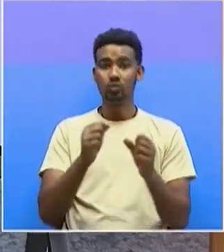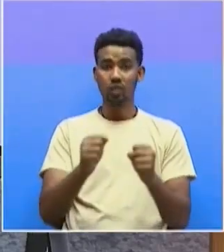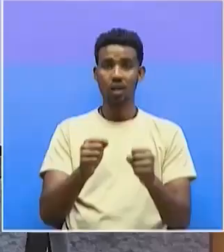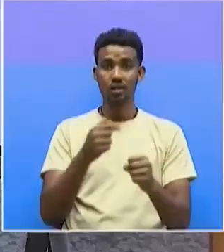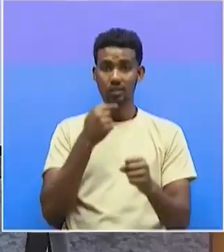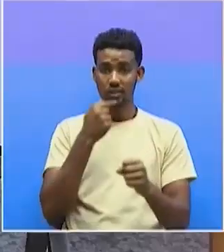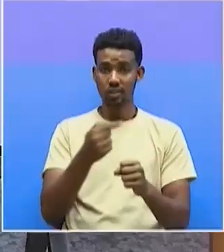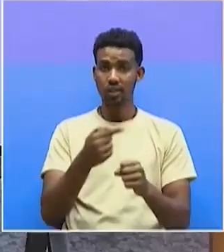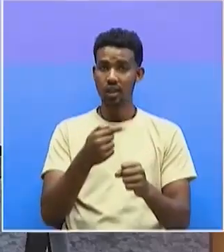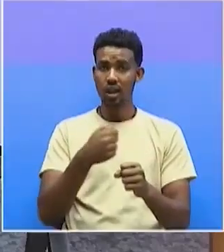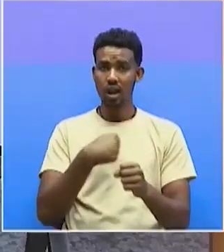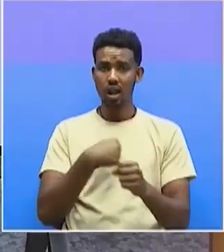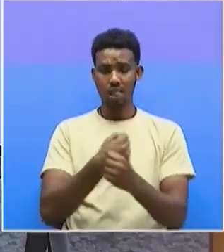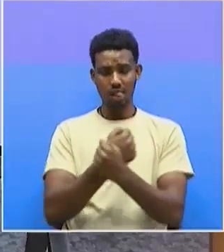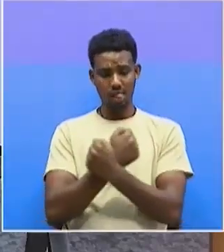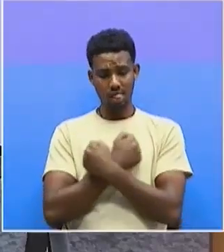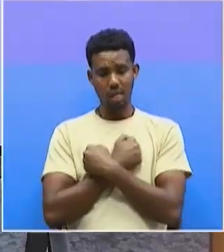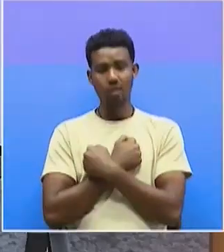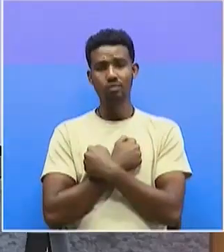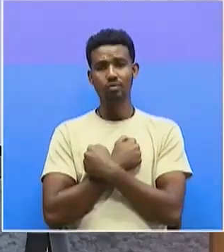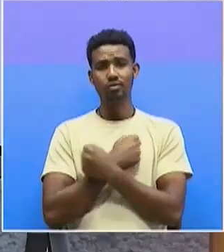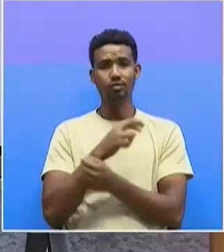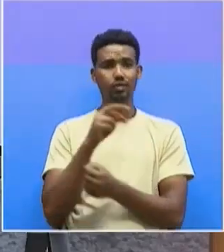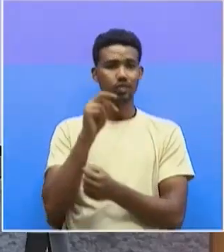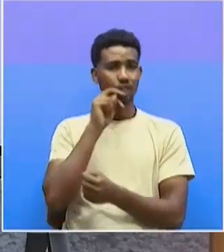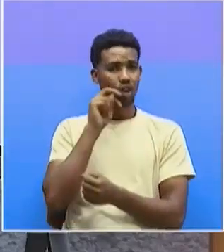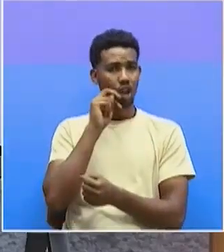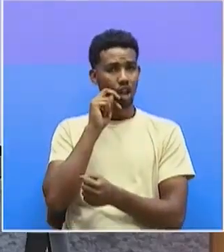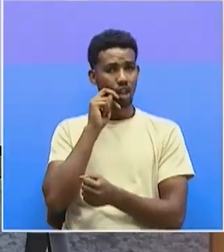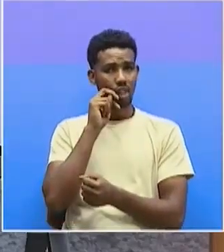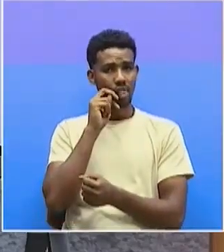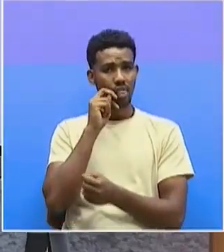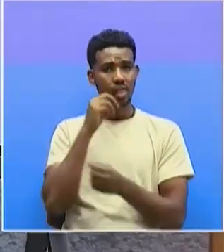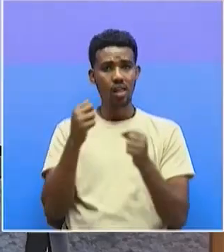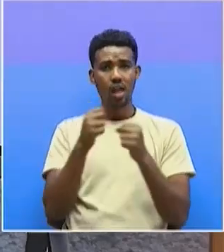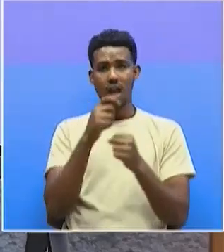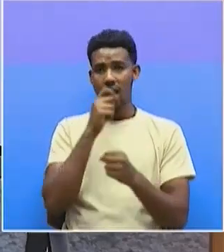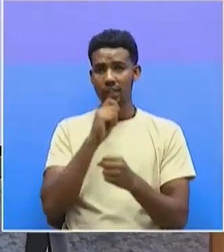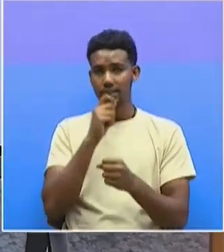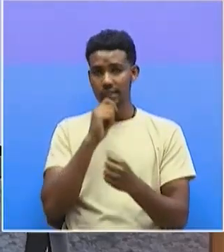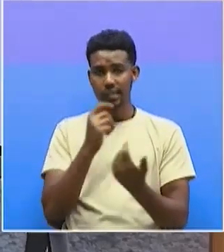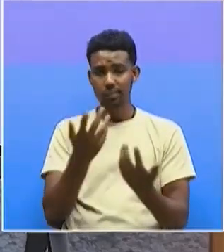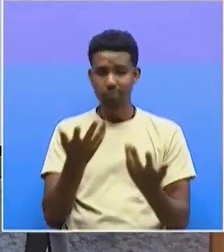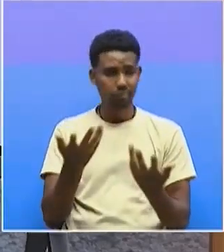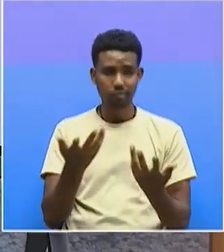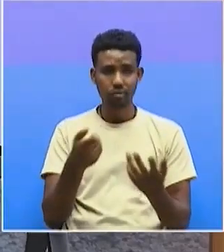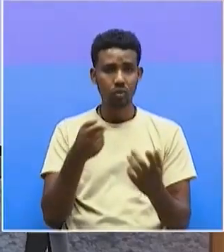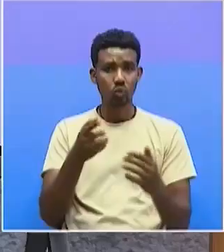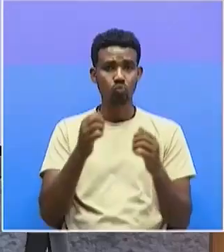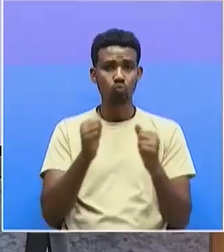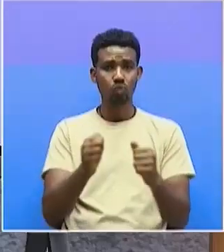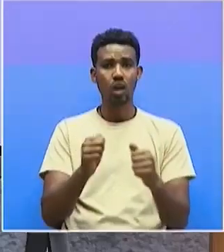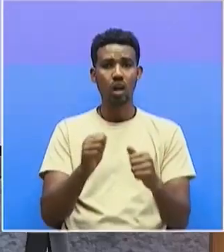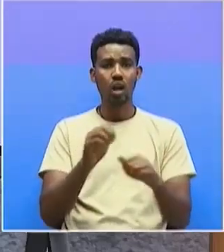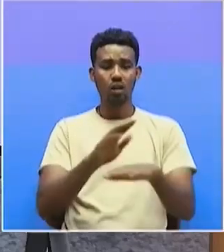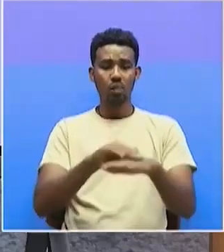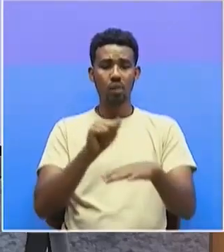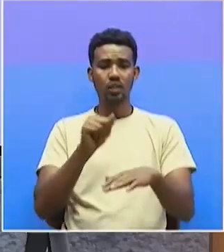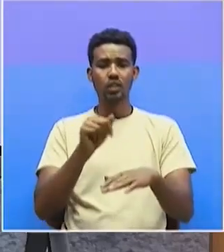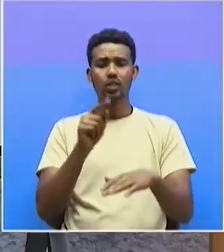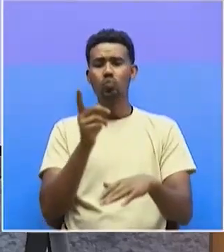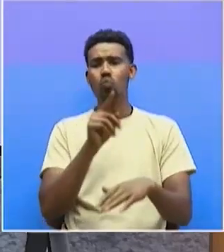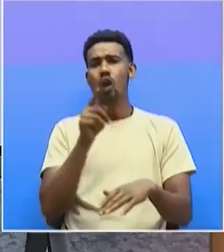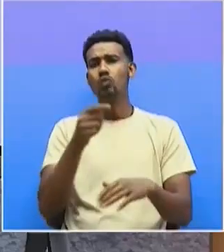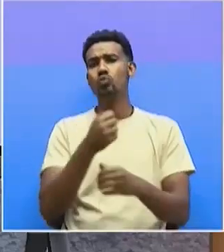even, I love chocolate. I love ice cream. I like that. You can mention what you like